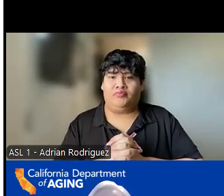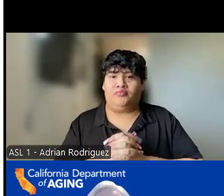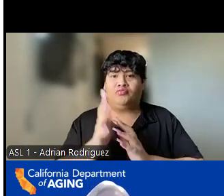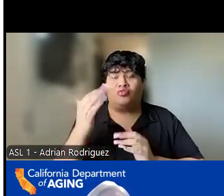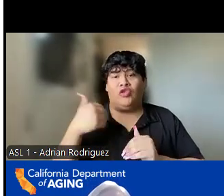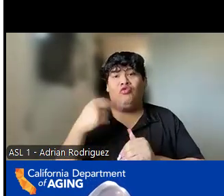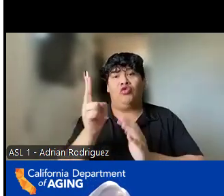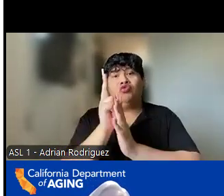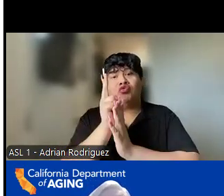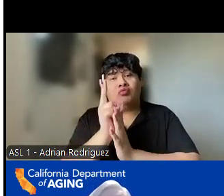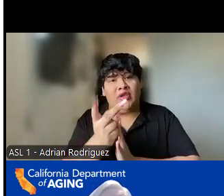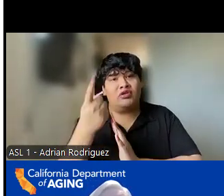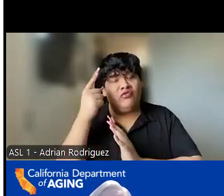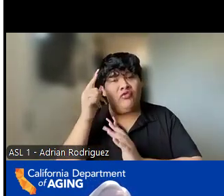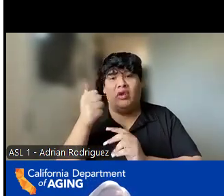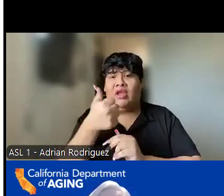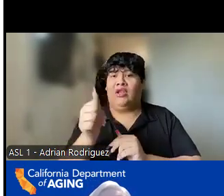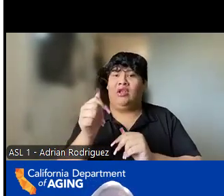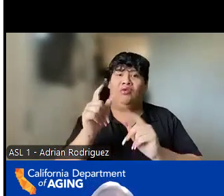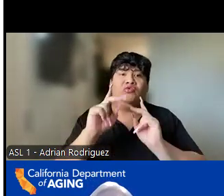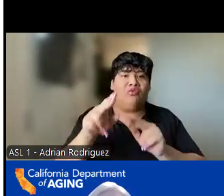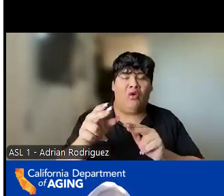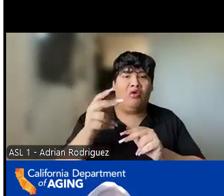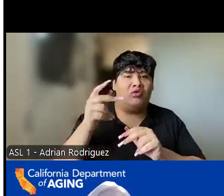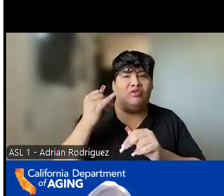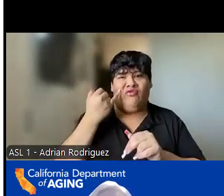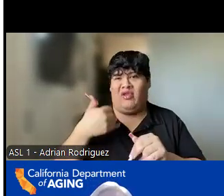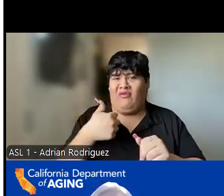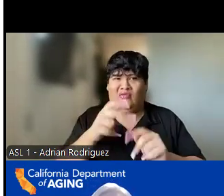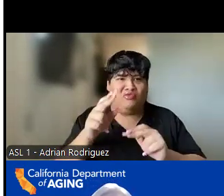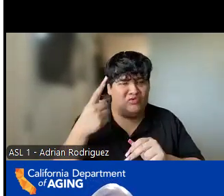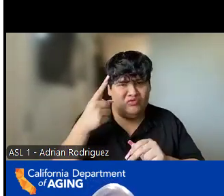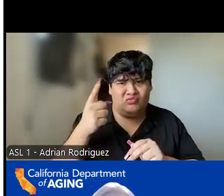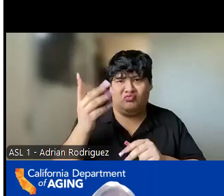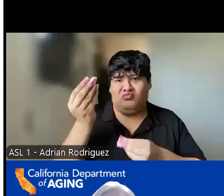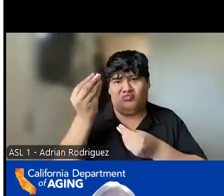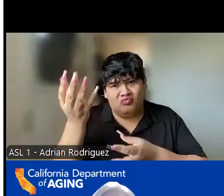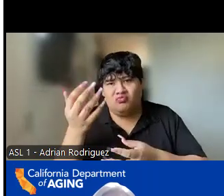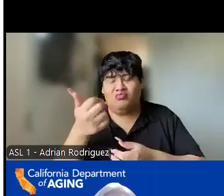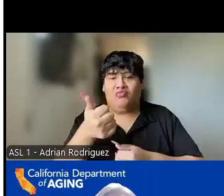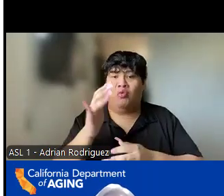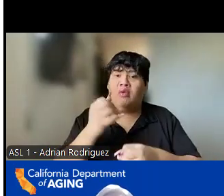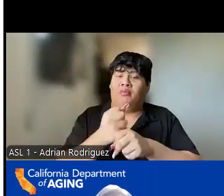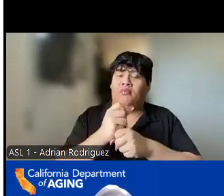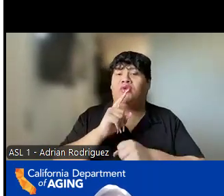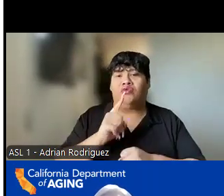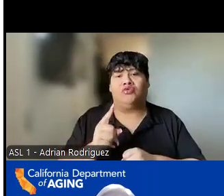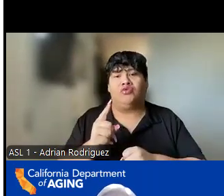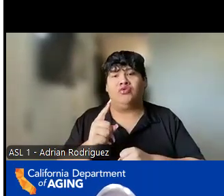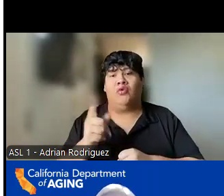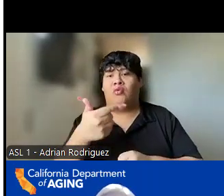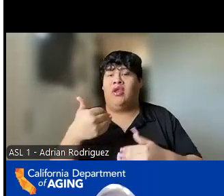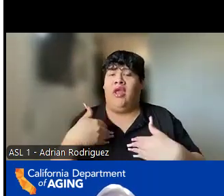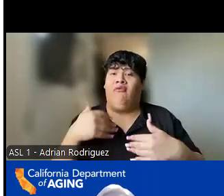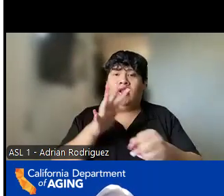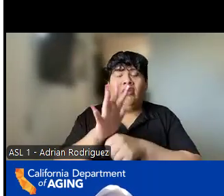minutes per comment. We have many people on the line today, so we do want to ensure that we have enough time